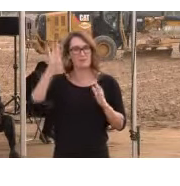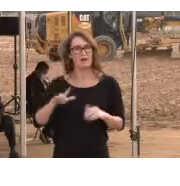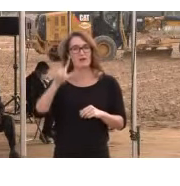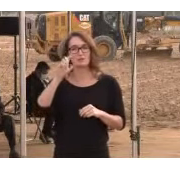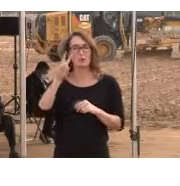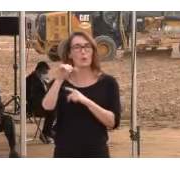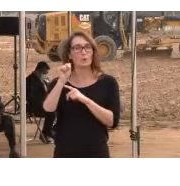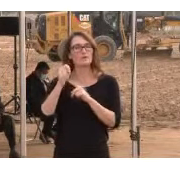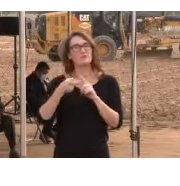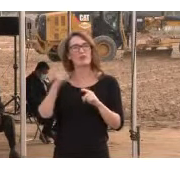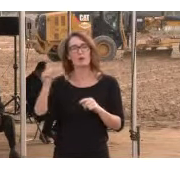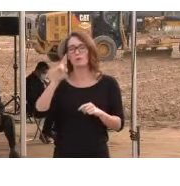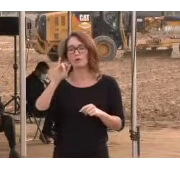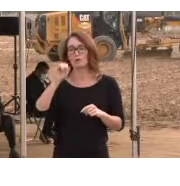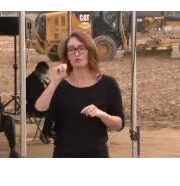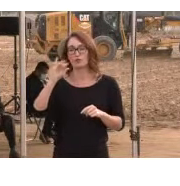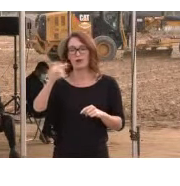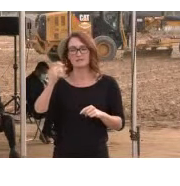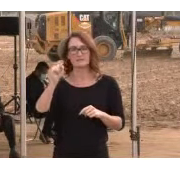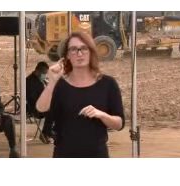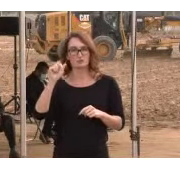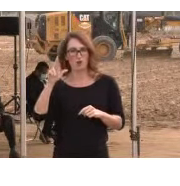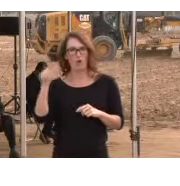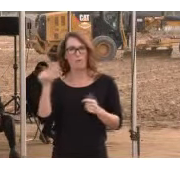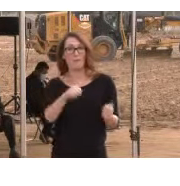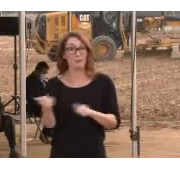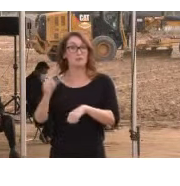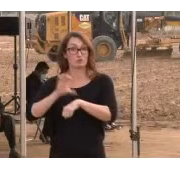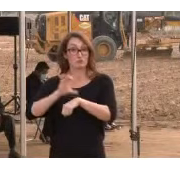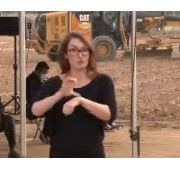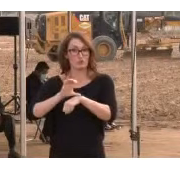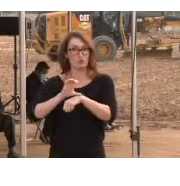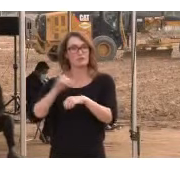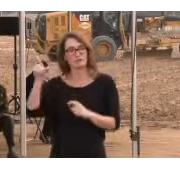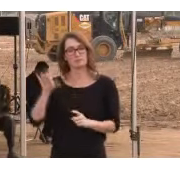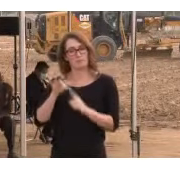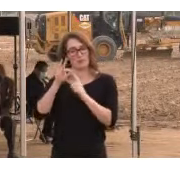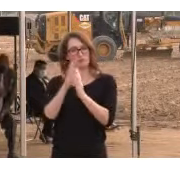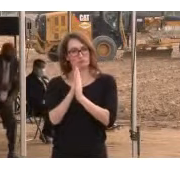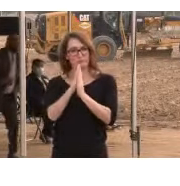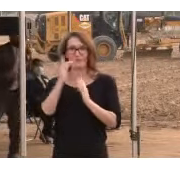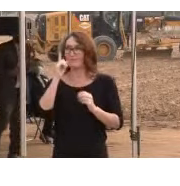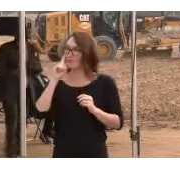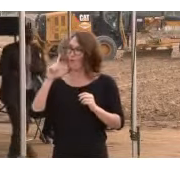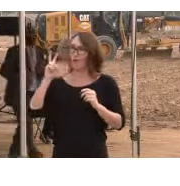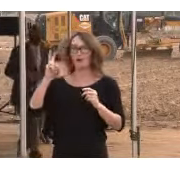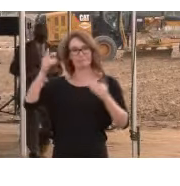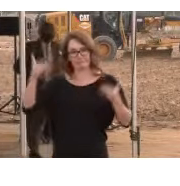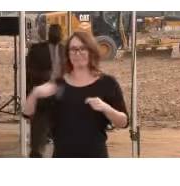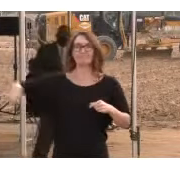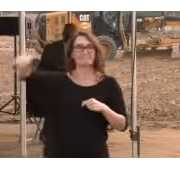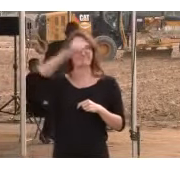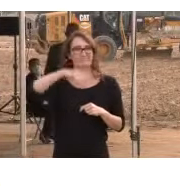Lewis from the Rising Star Missionary Baptist Church for a special invocation. Pastor Lewis.